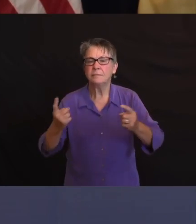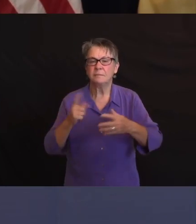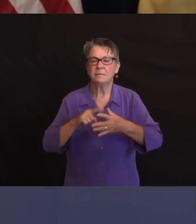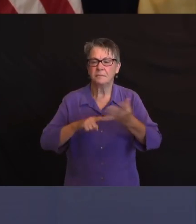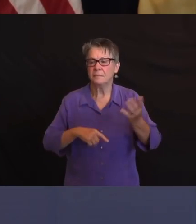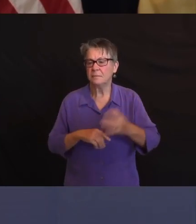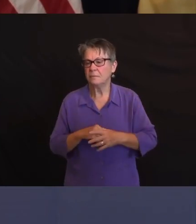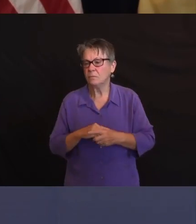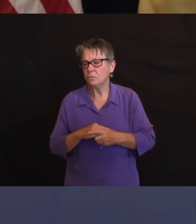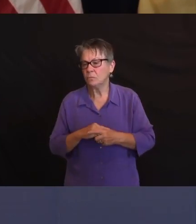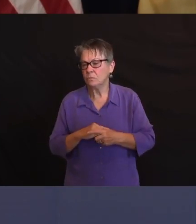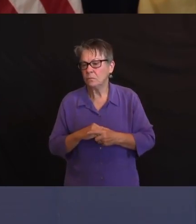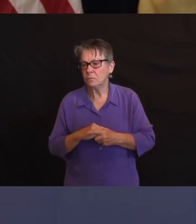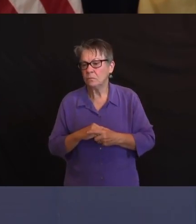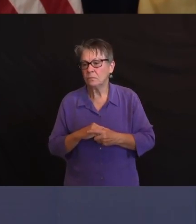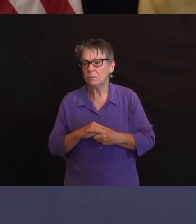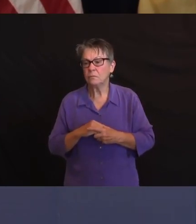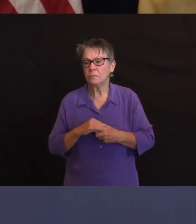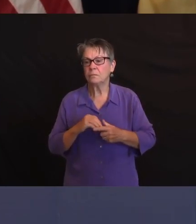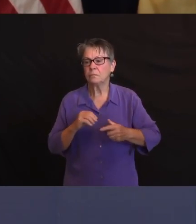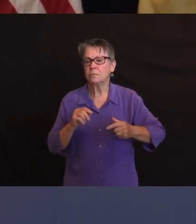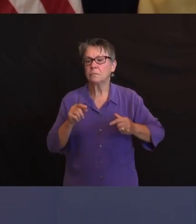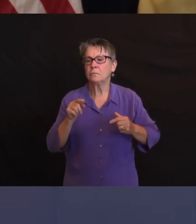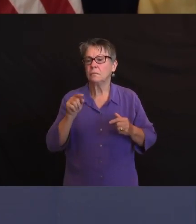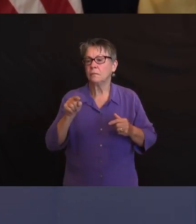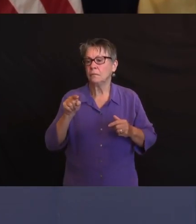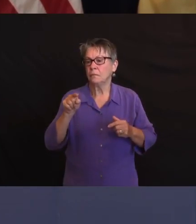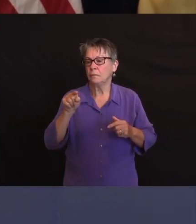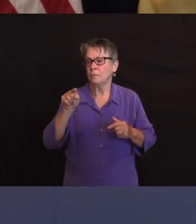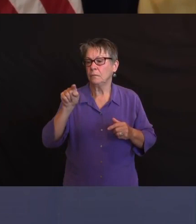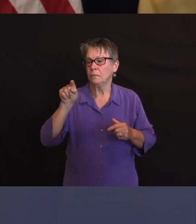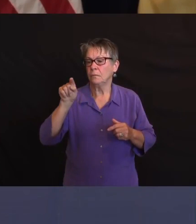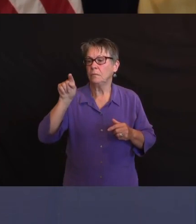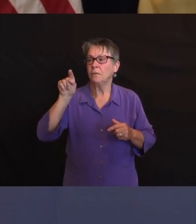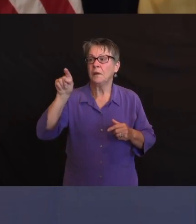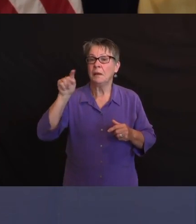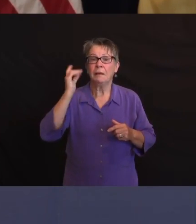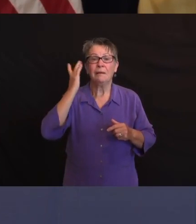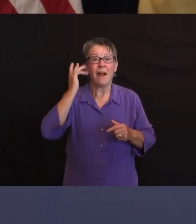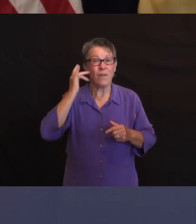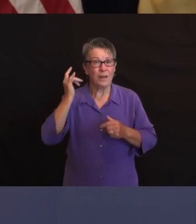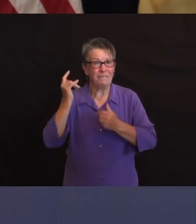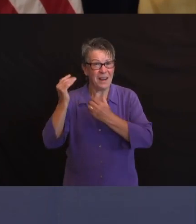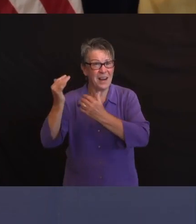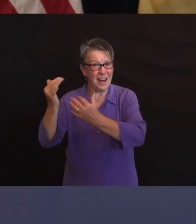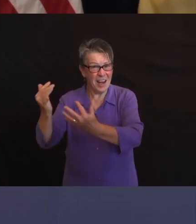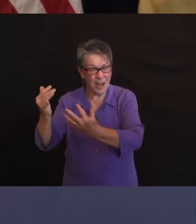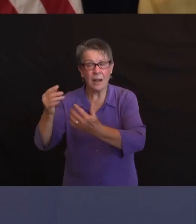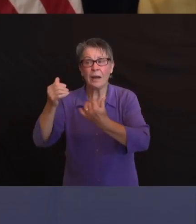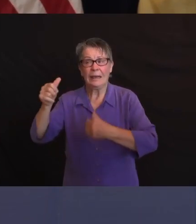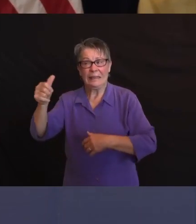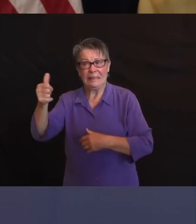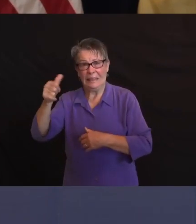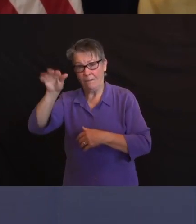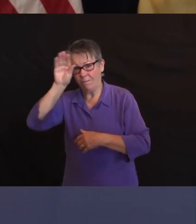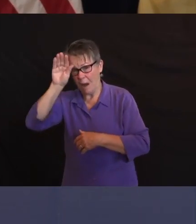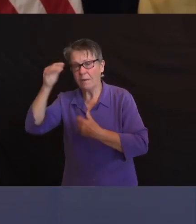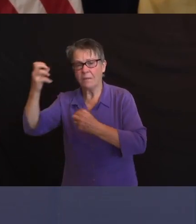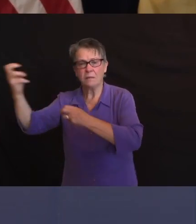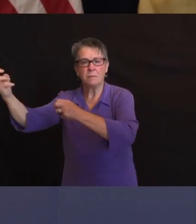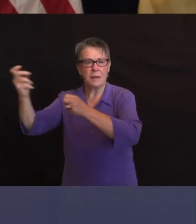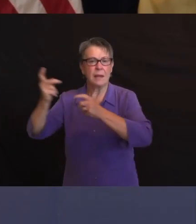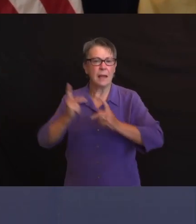home safely yesterday. That was confirmed with us. And the 10 that took their place went right to work almost immediately and